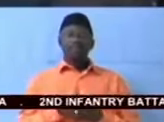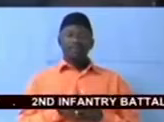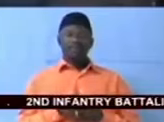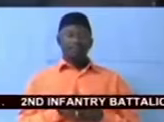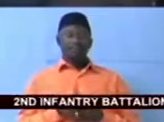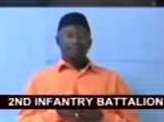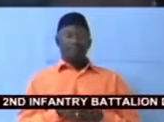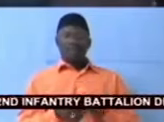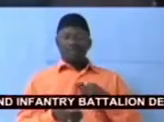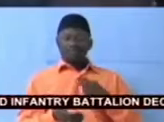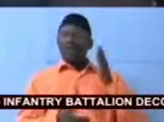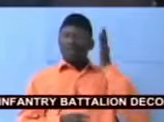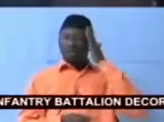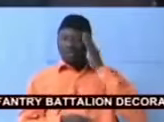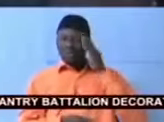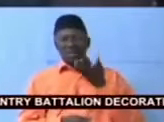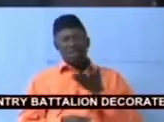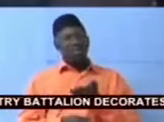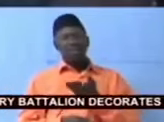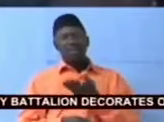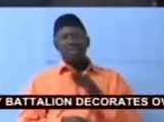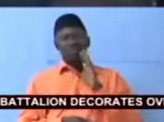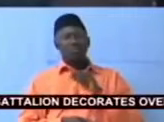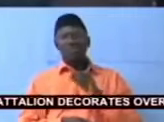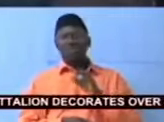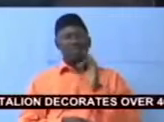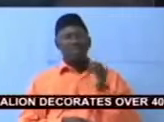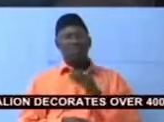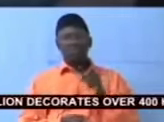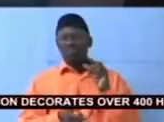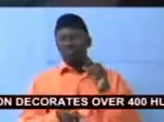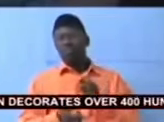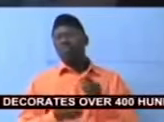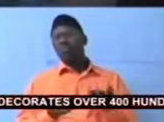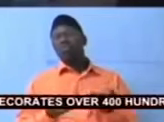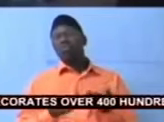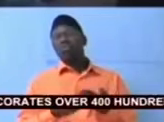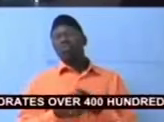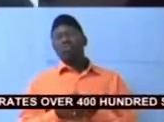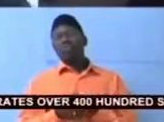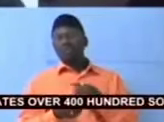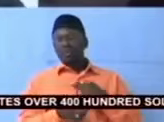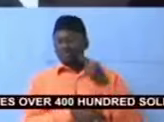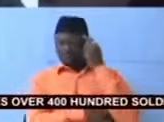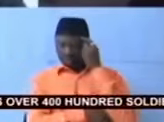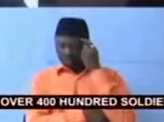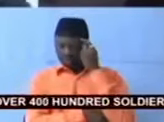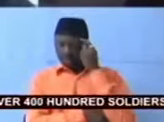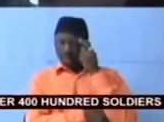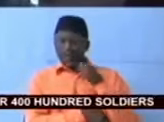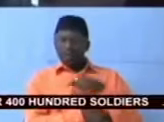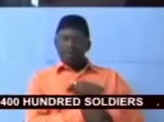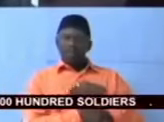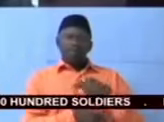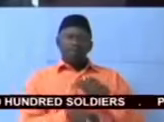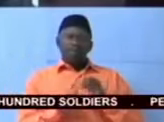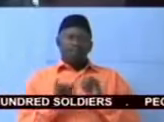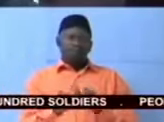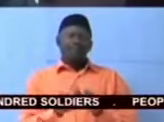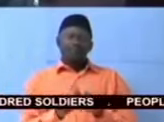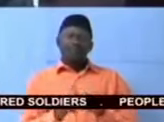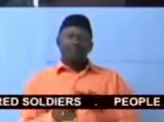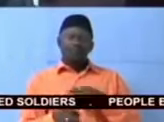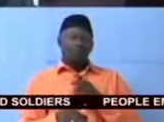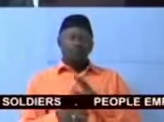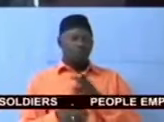very minor ci la ngeen ci dal deug la dal tuma yoy lu tuti la so I said to myself since it remains to be no matter what the